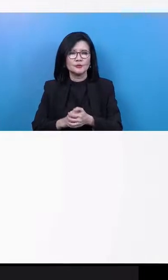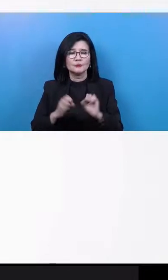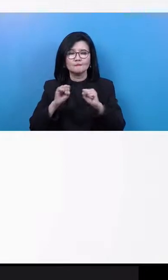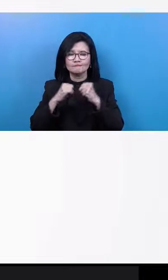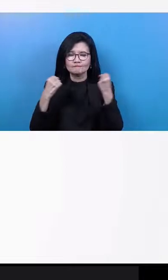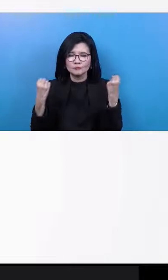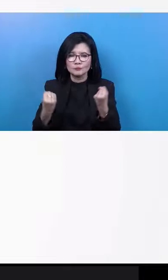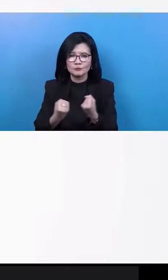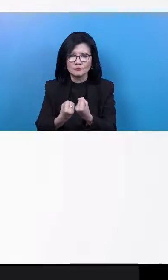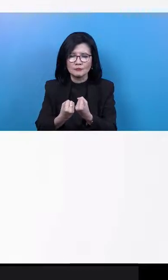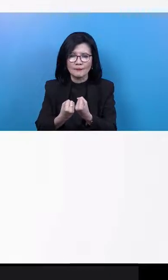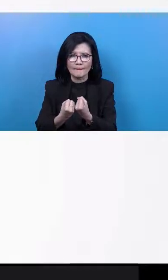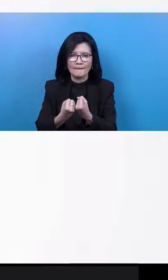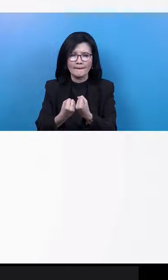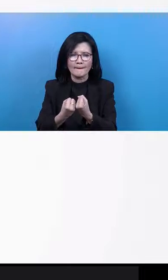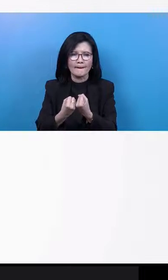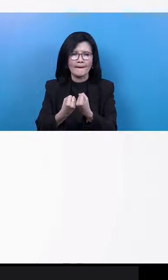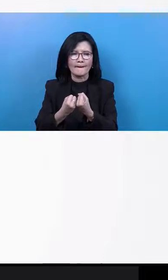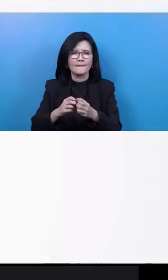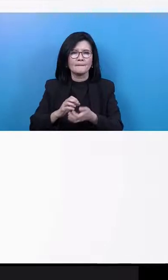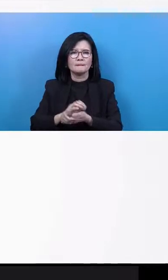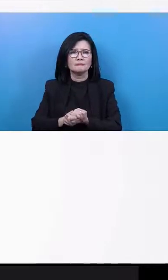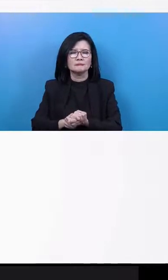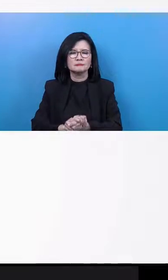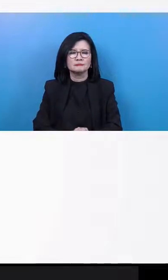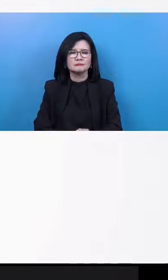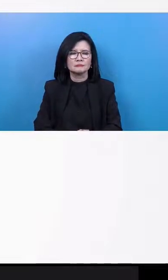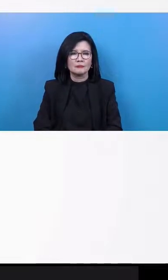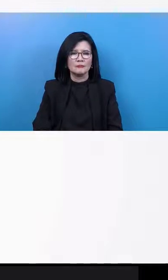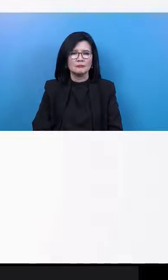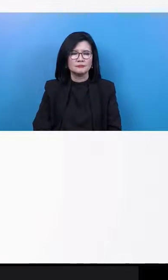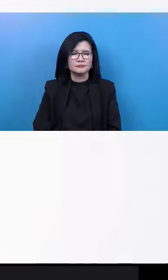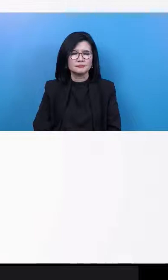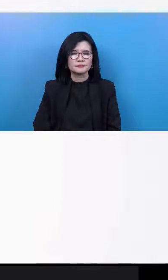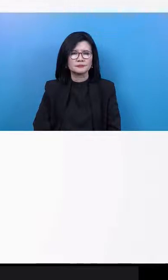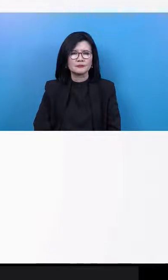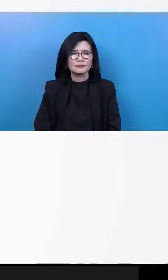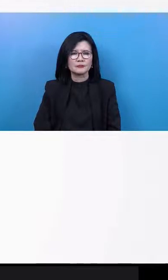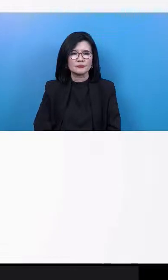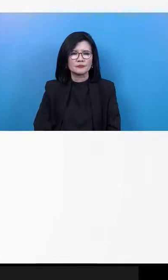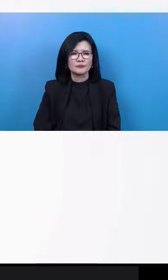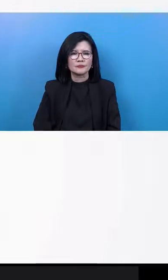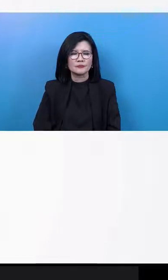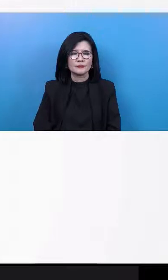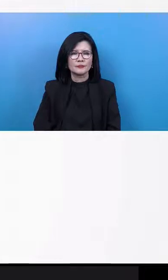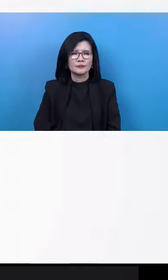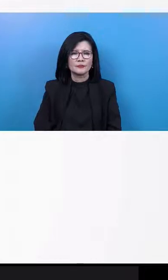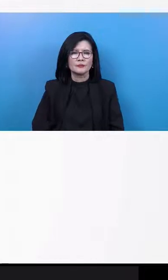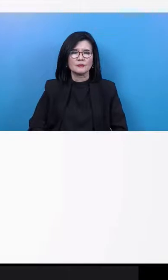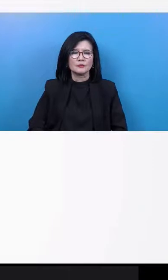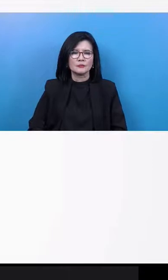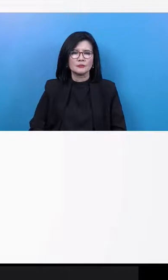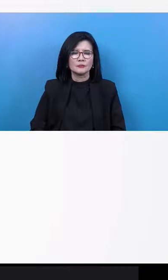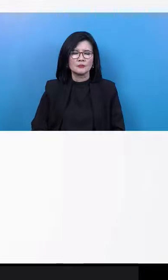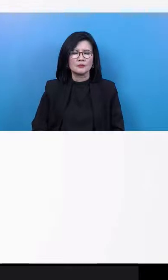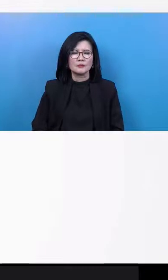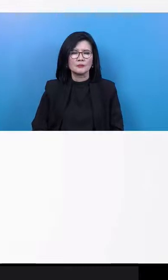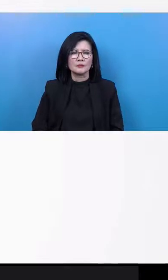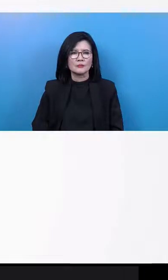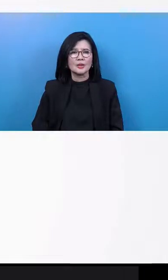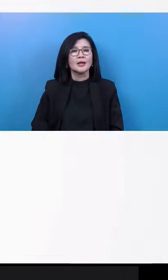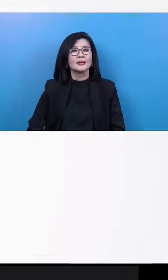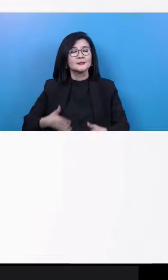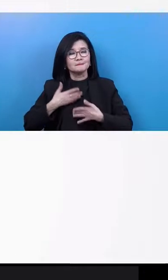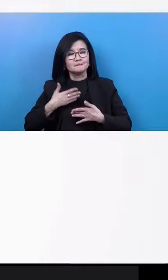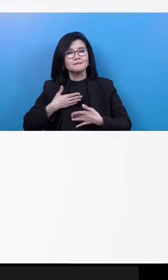avoid new risk scenarios. We're also happy to hear about that you are thinking of installing recovery